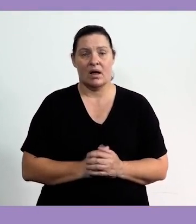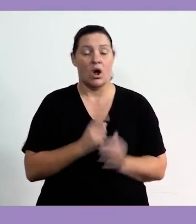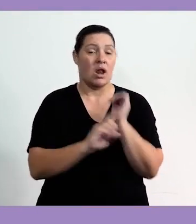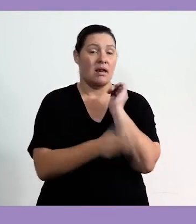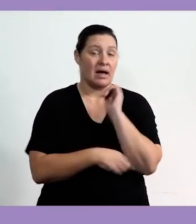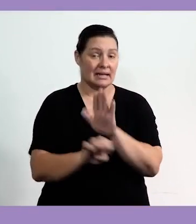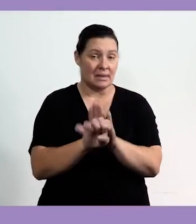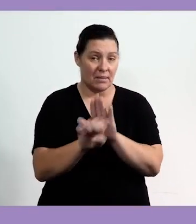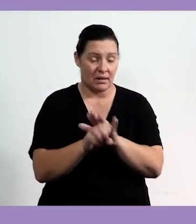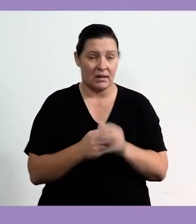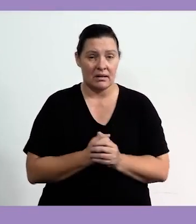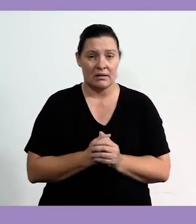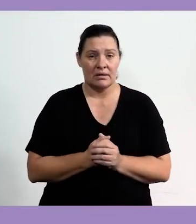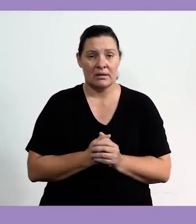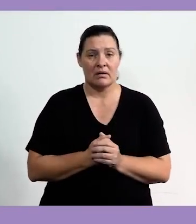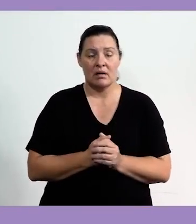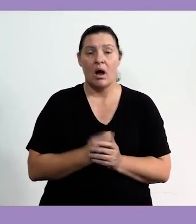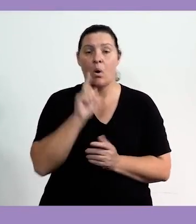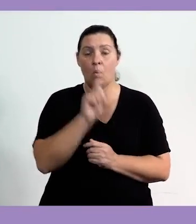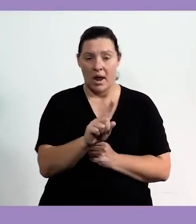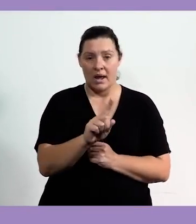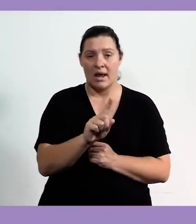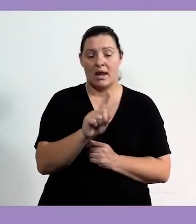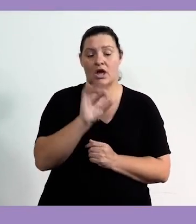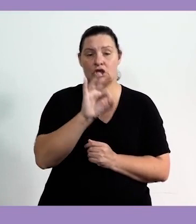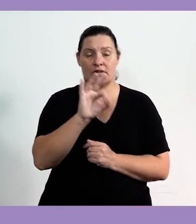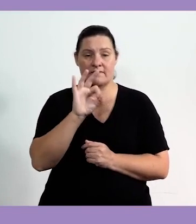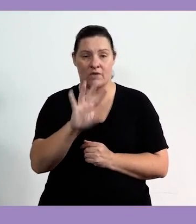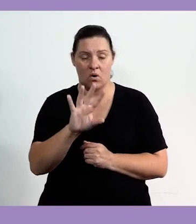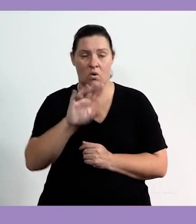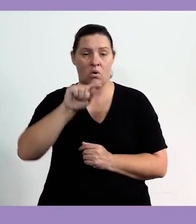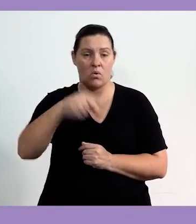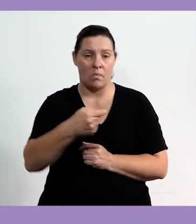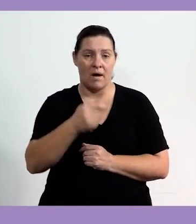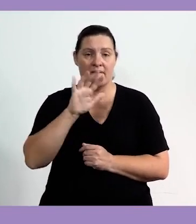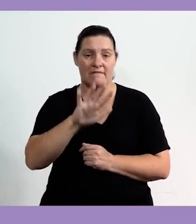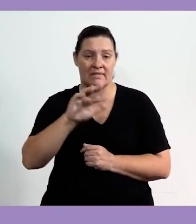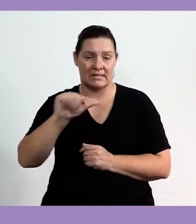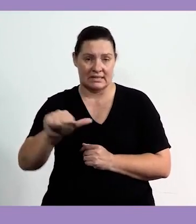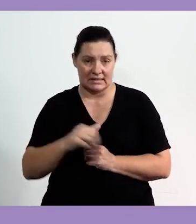left. And then our last example there is going to be